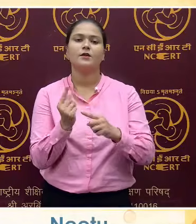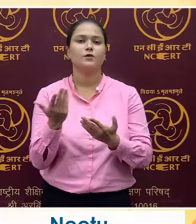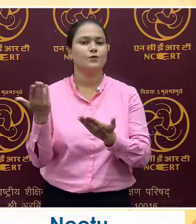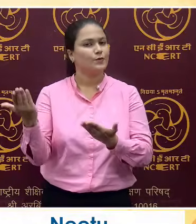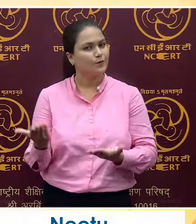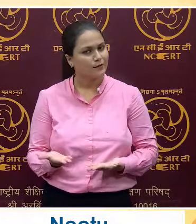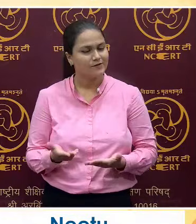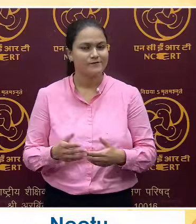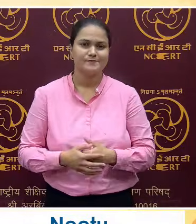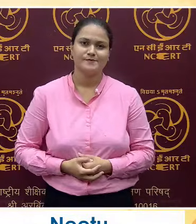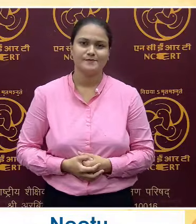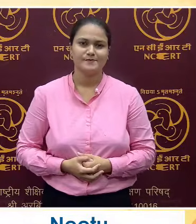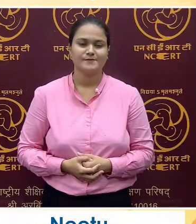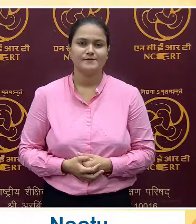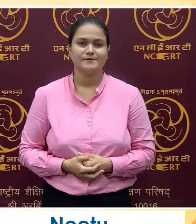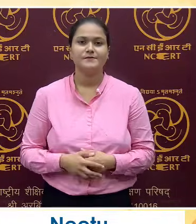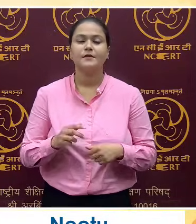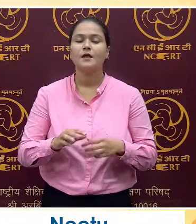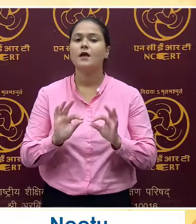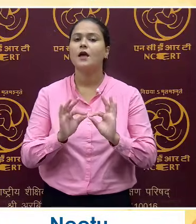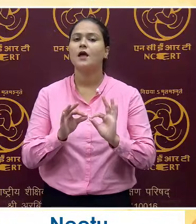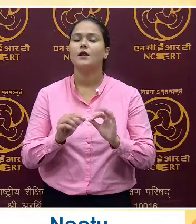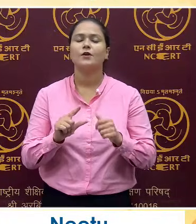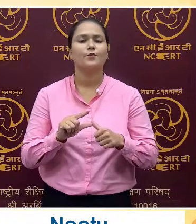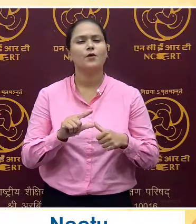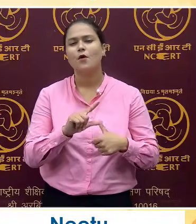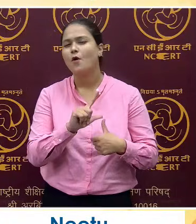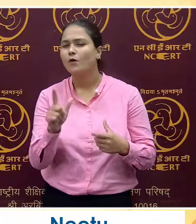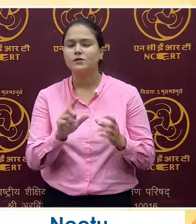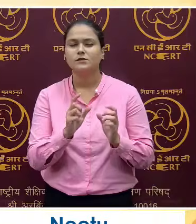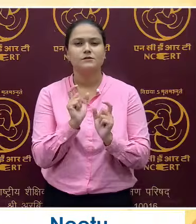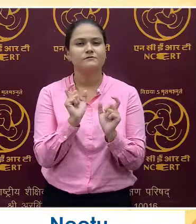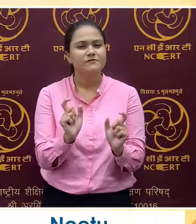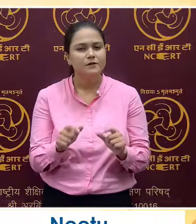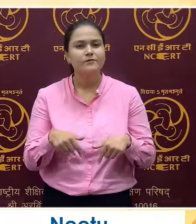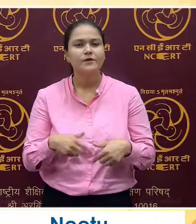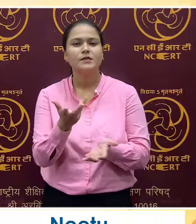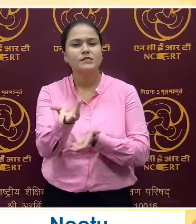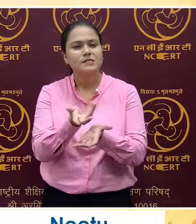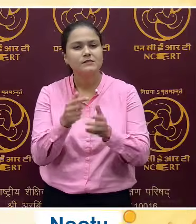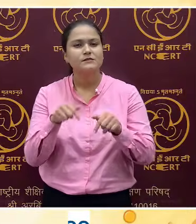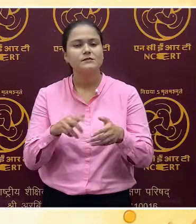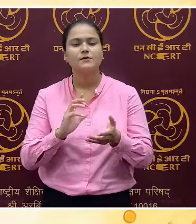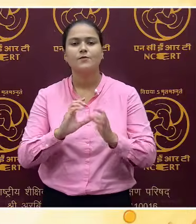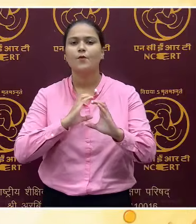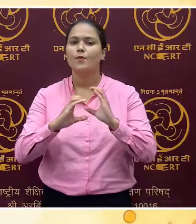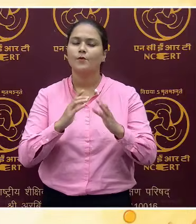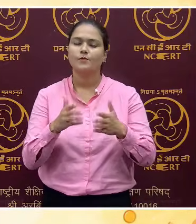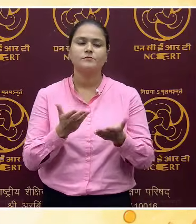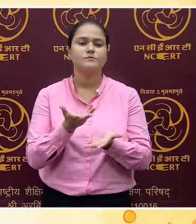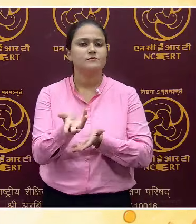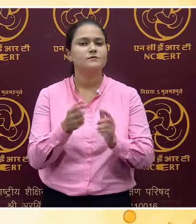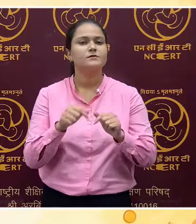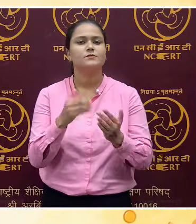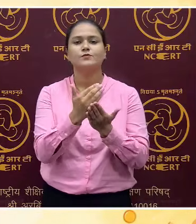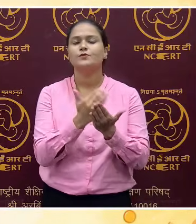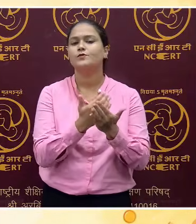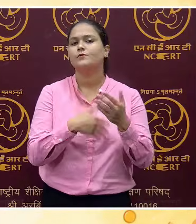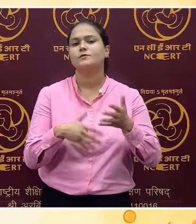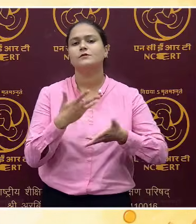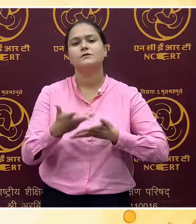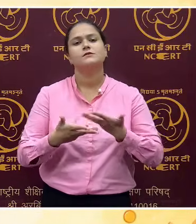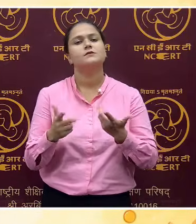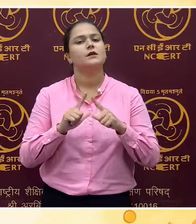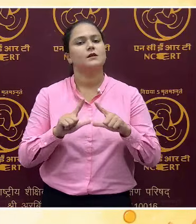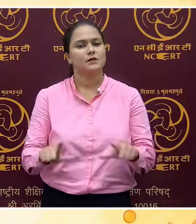warm welcome to you. She'll be interpreting each and every word that we are going to discuss in this particular program into the sign